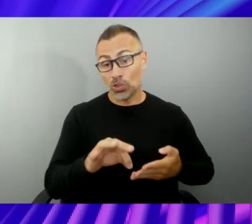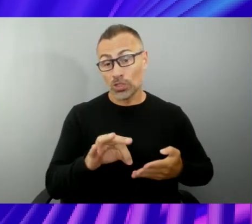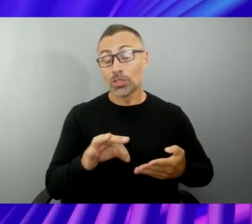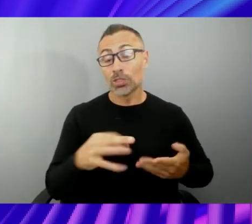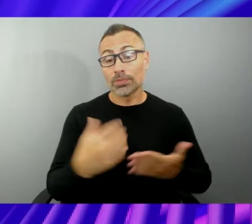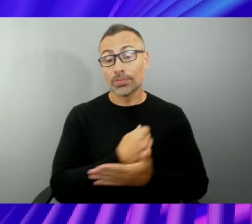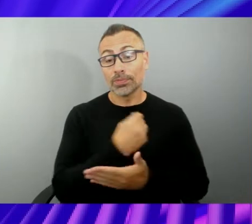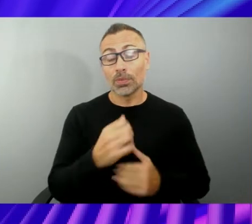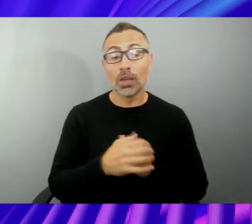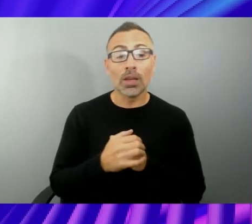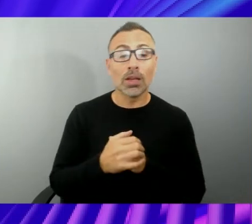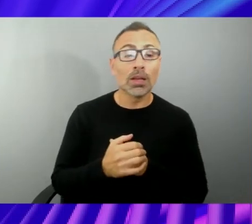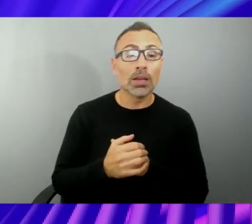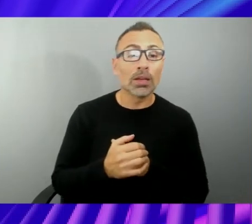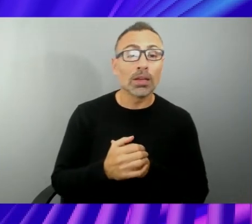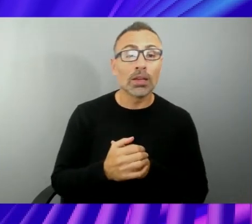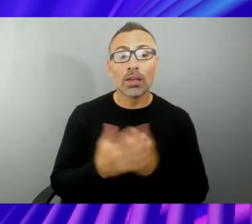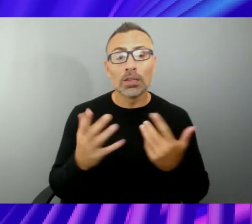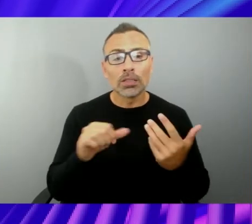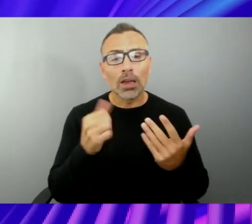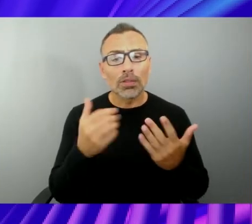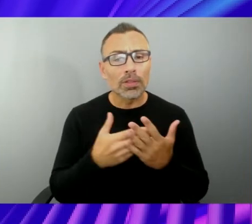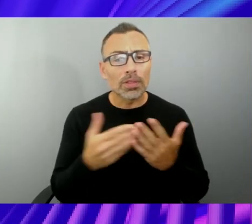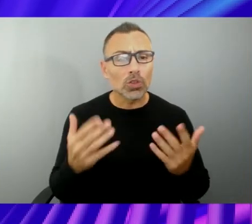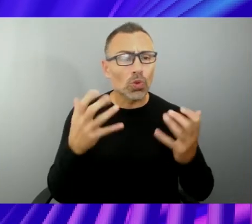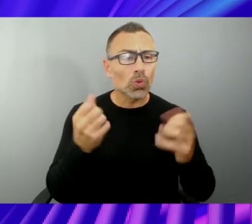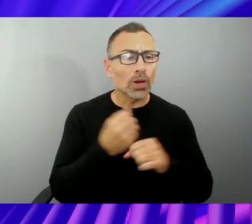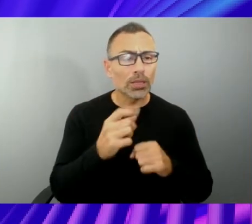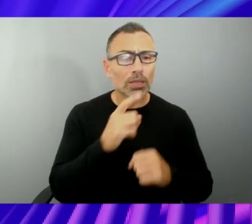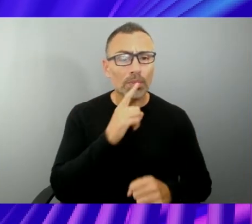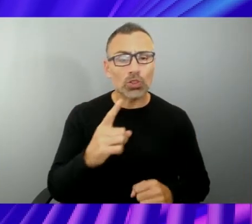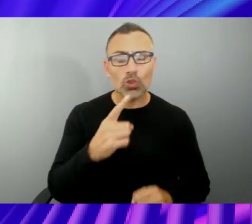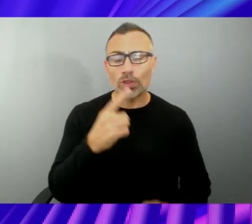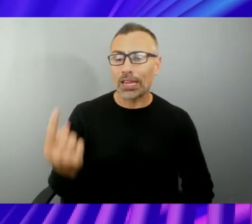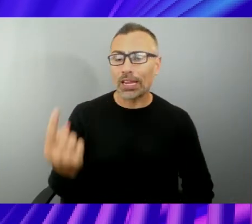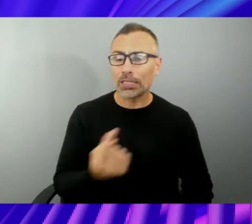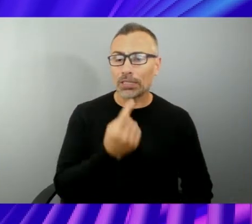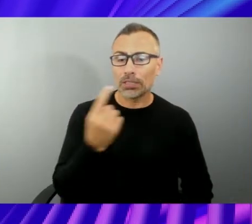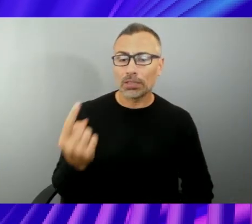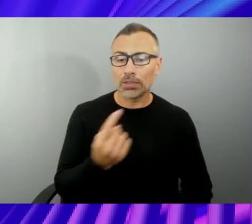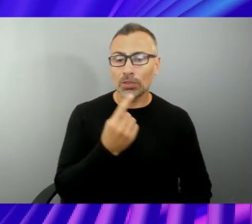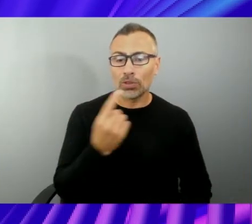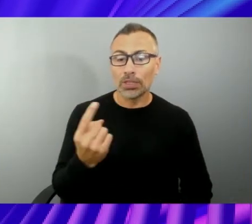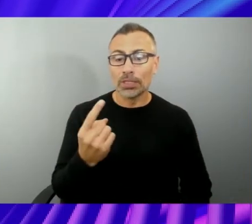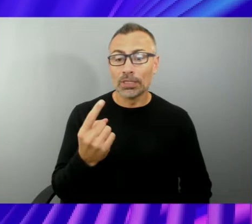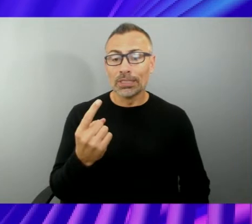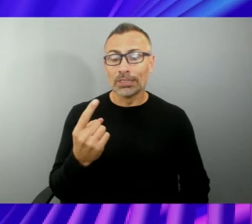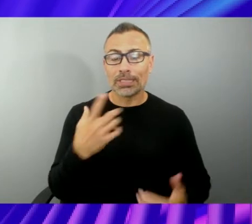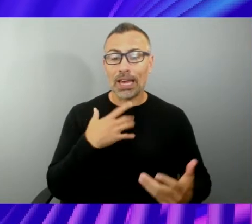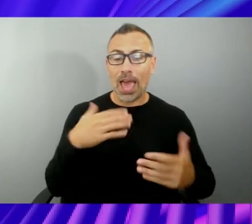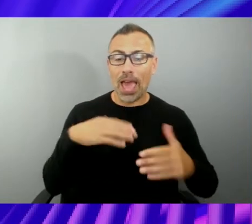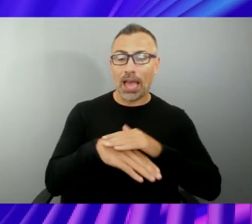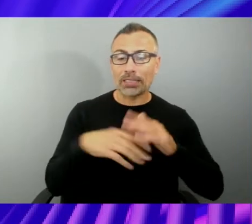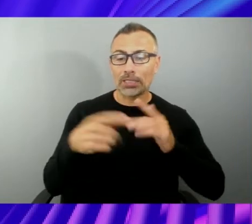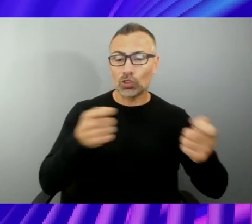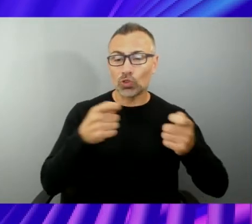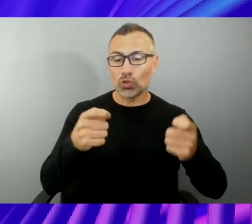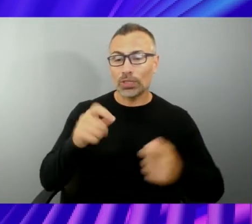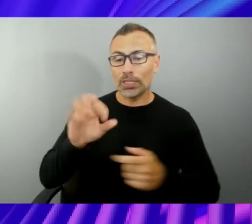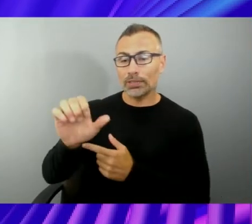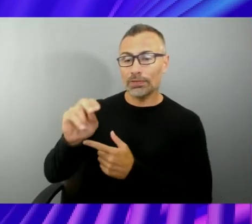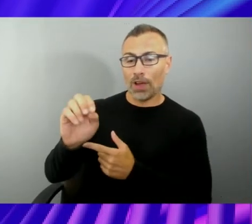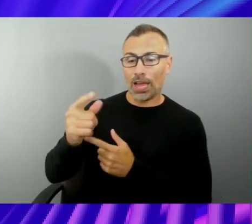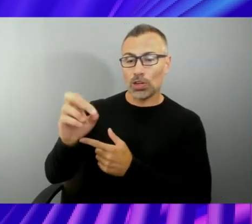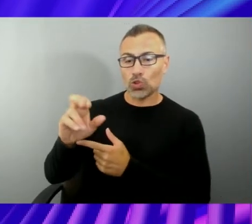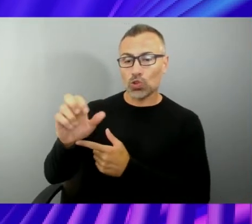then the rest of the things, we want to make sure that it's always fine-grained access control. And then we established